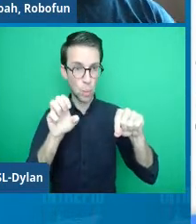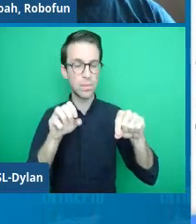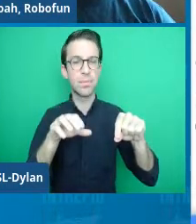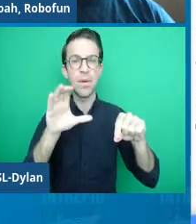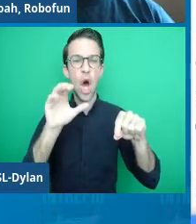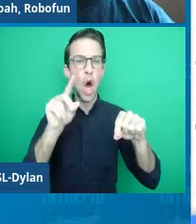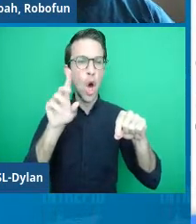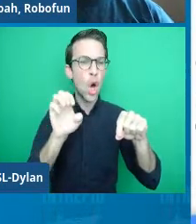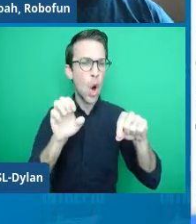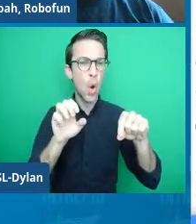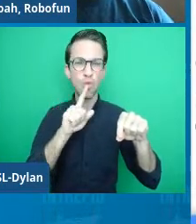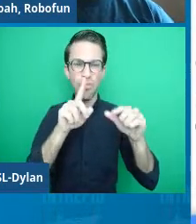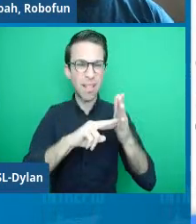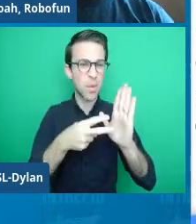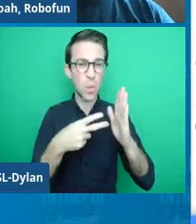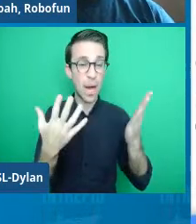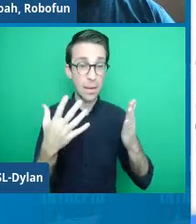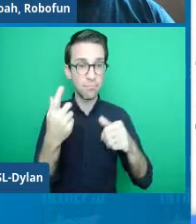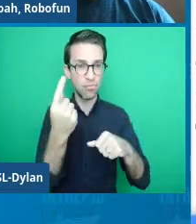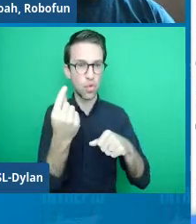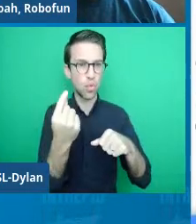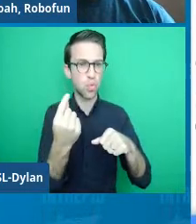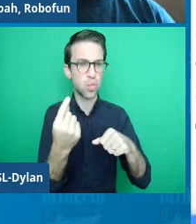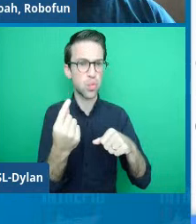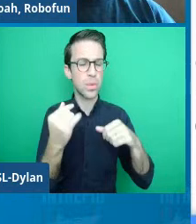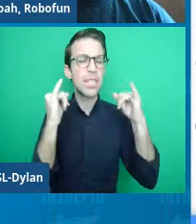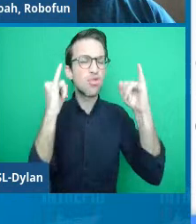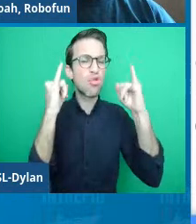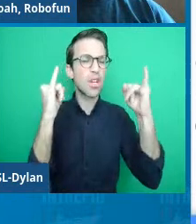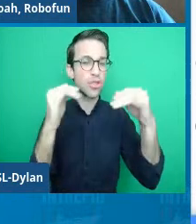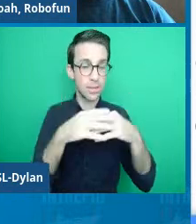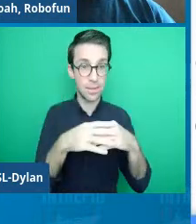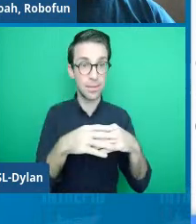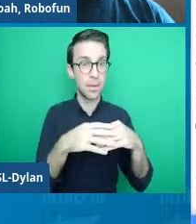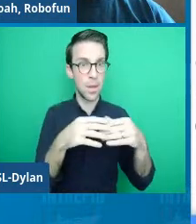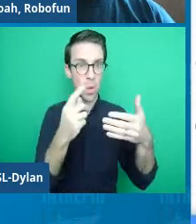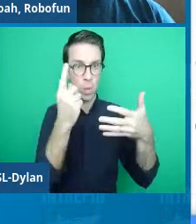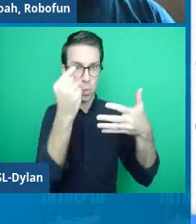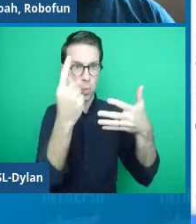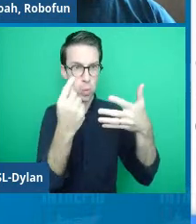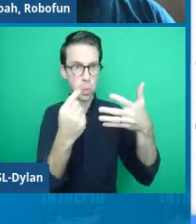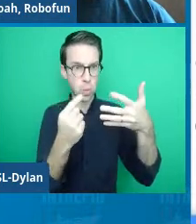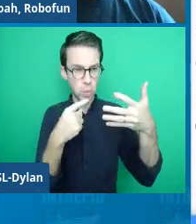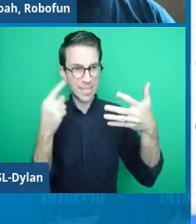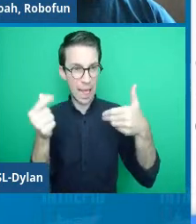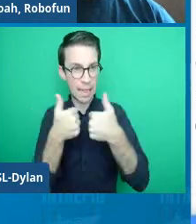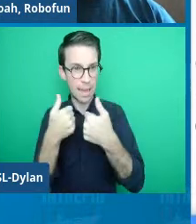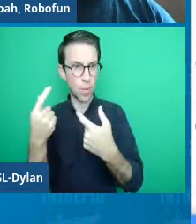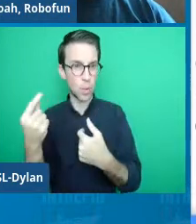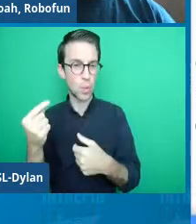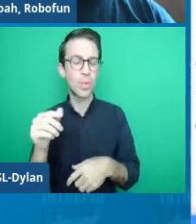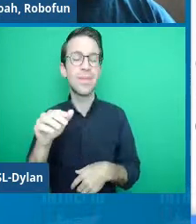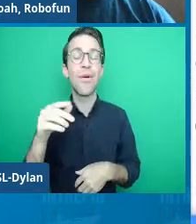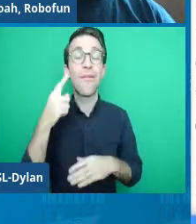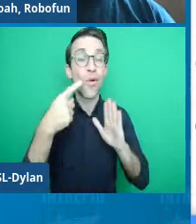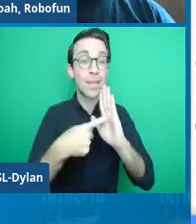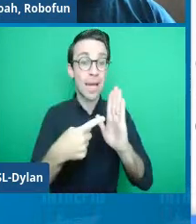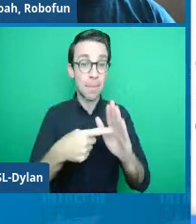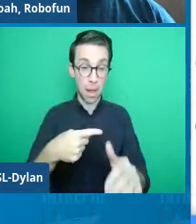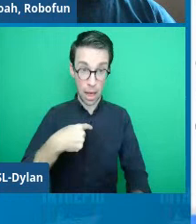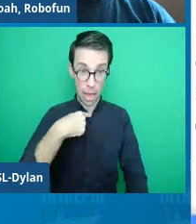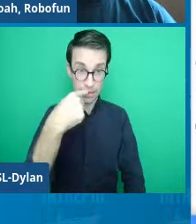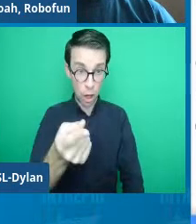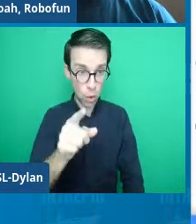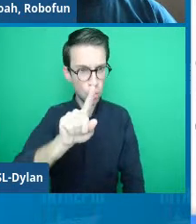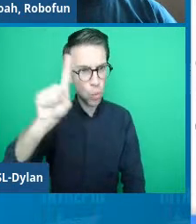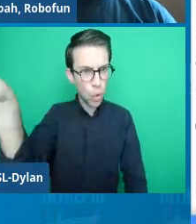of instructions, and the instructions tell my game what to do. So if I told you, go to the store, get some